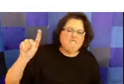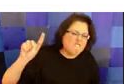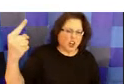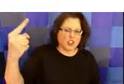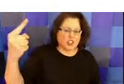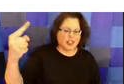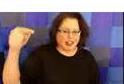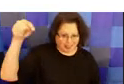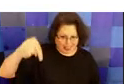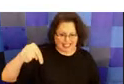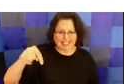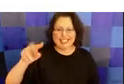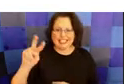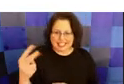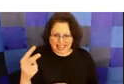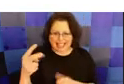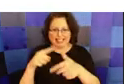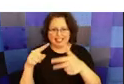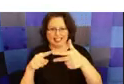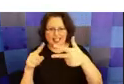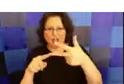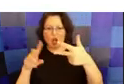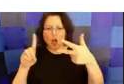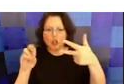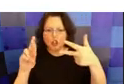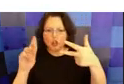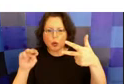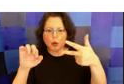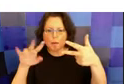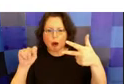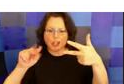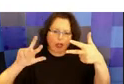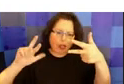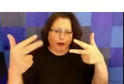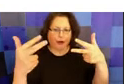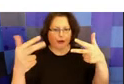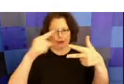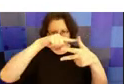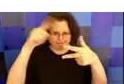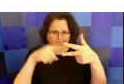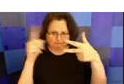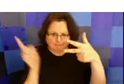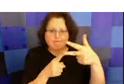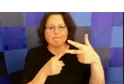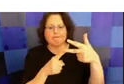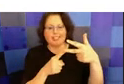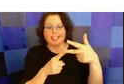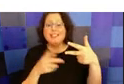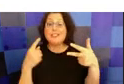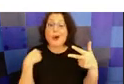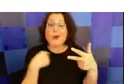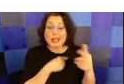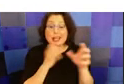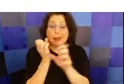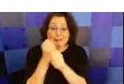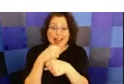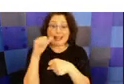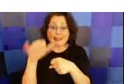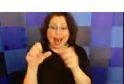is our second. Dormont was our third. And so these projects are now moving through that design process so that we can make the